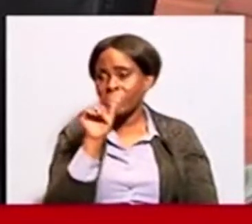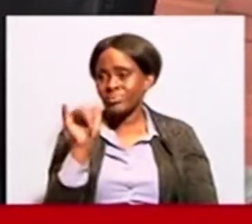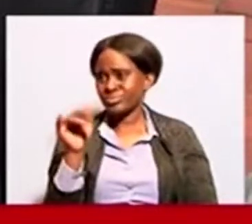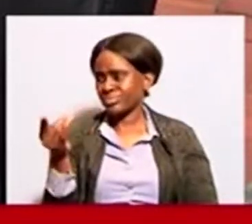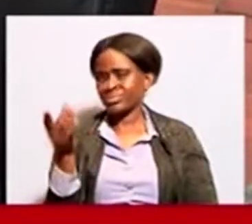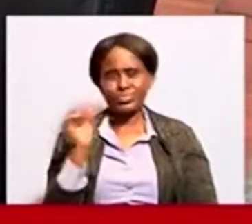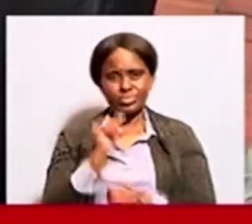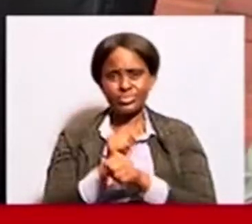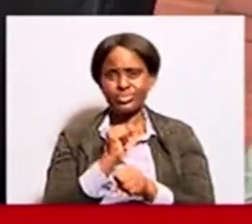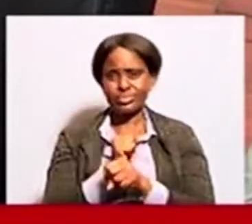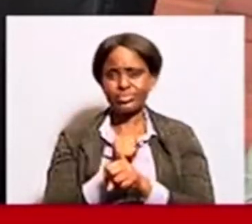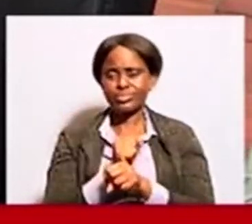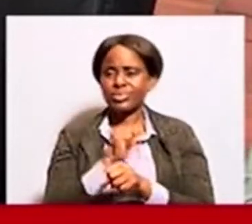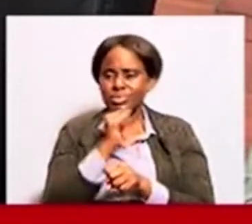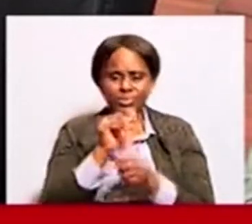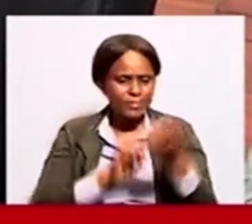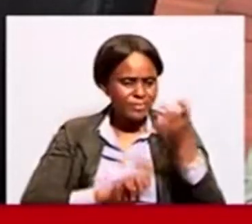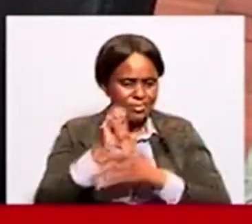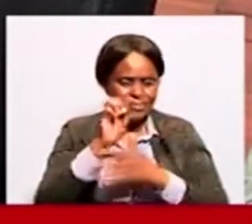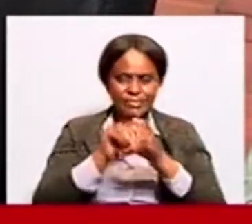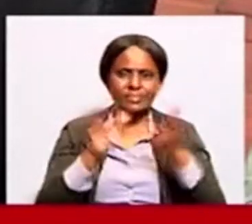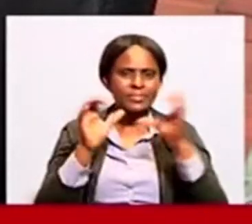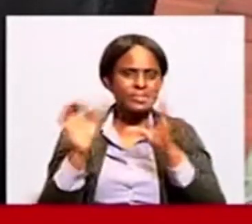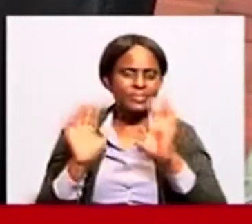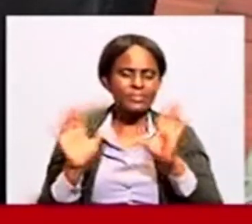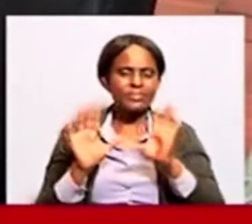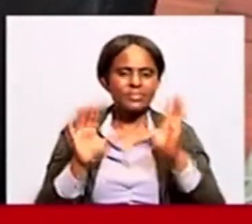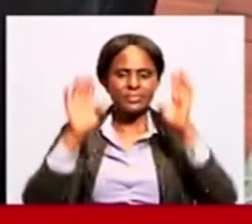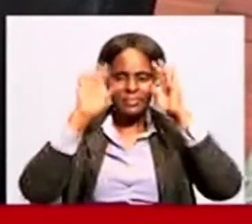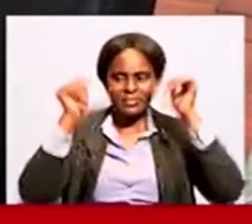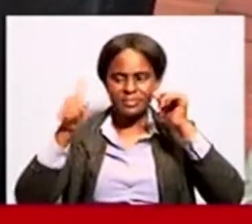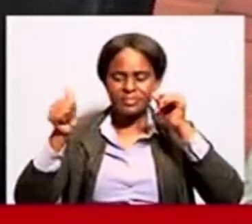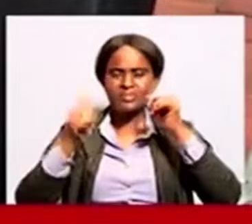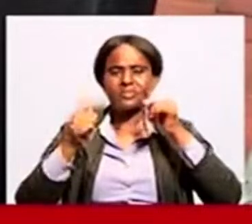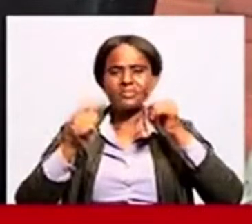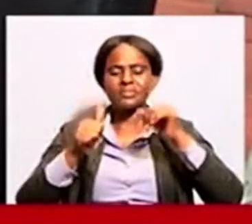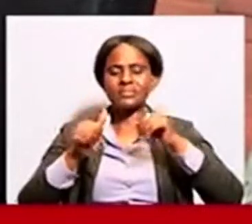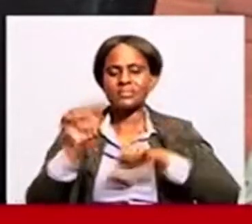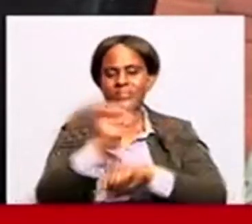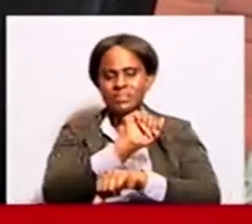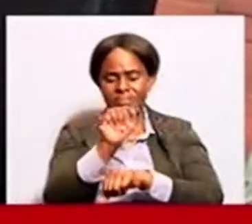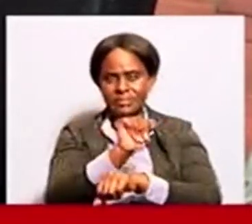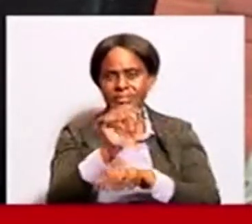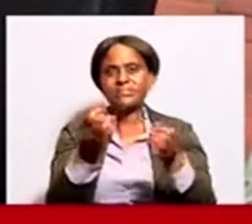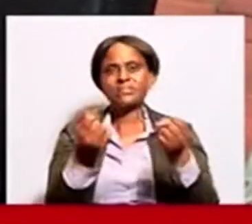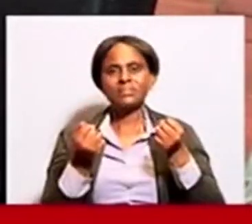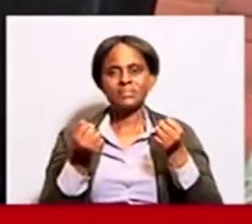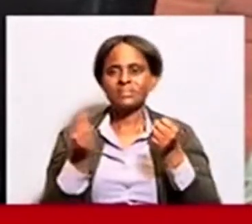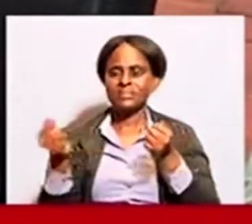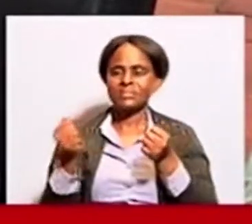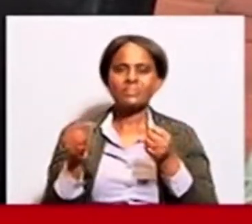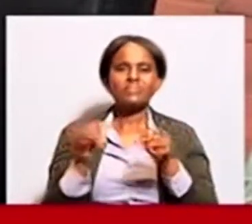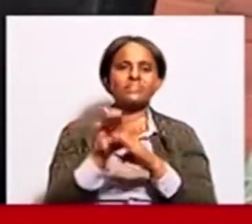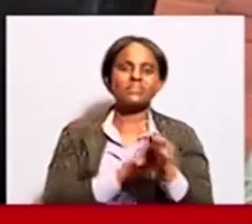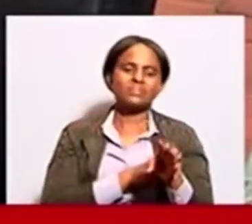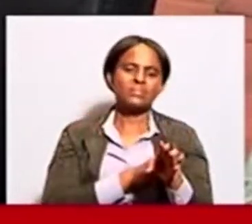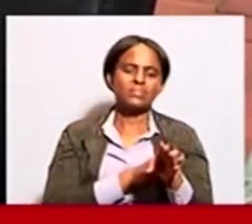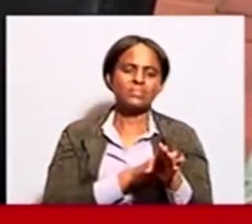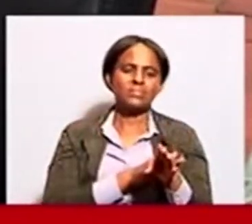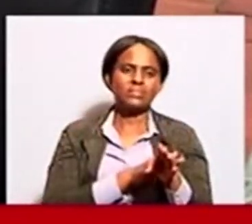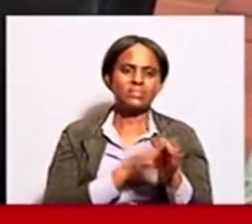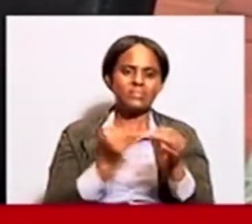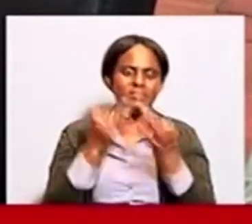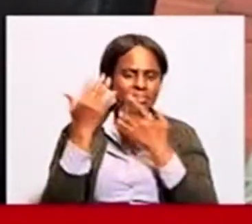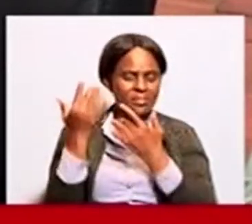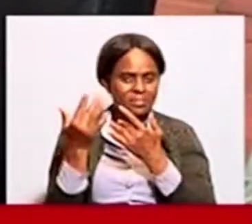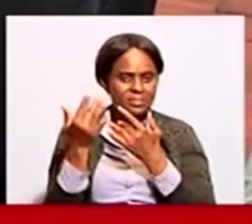Do something. Don't be executive in these councils. The president is in gear 5. The councils are in the gear 1. How do you expect a